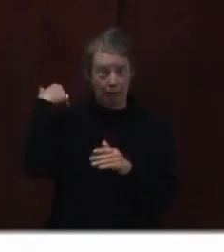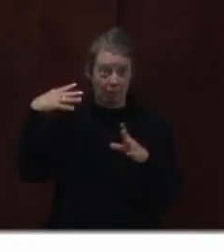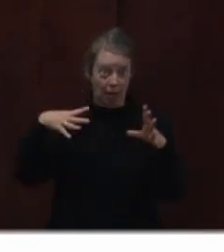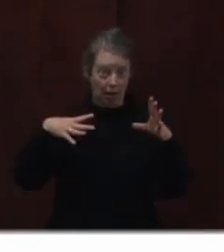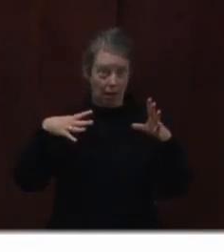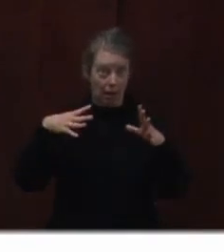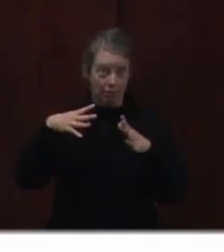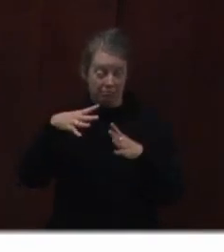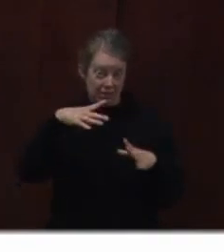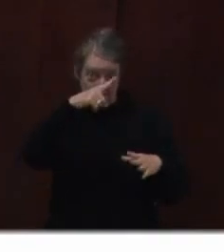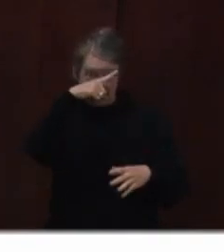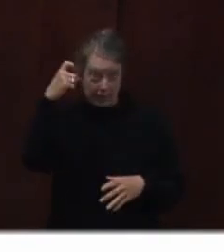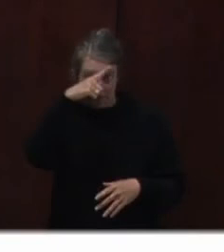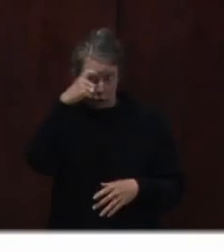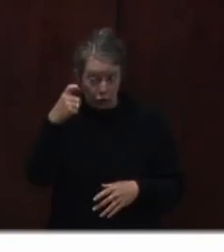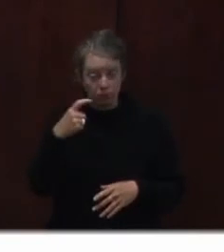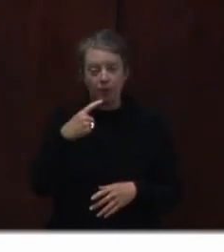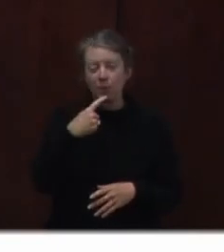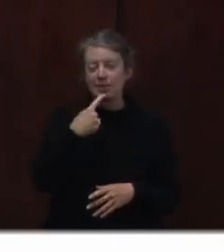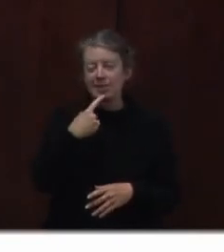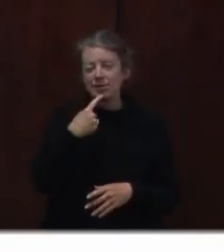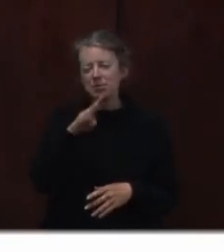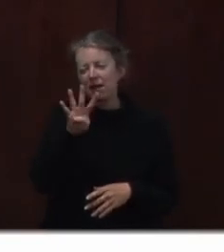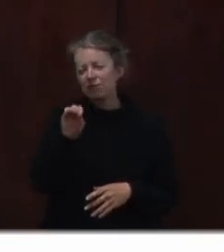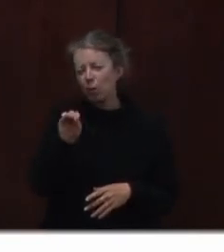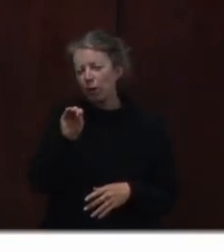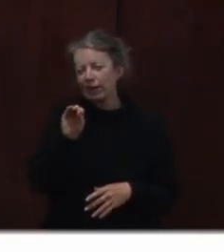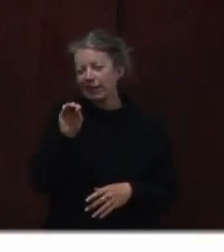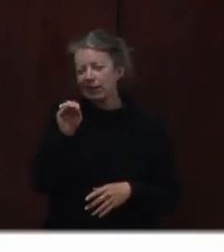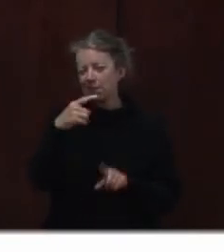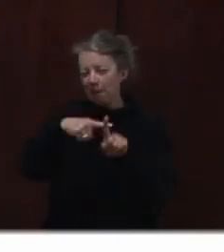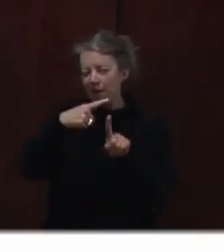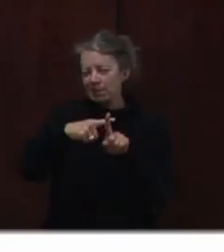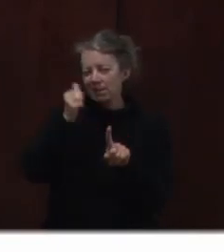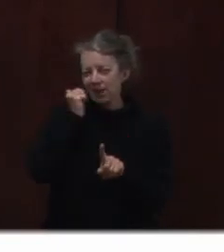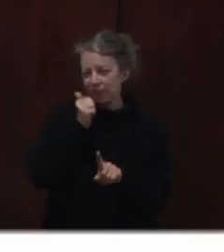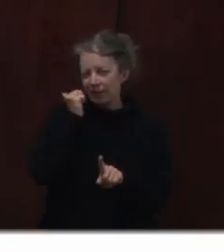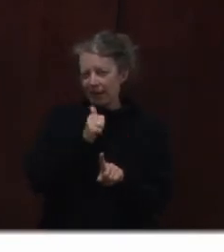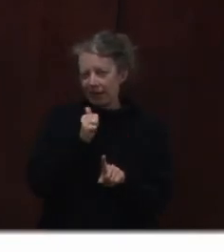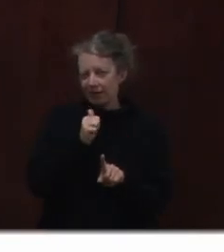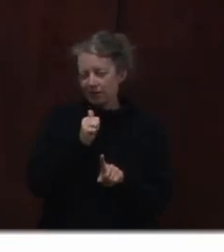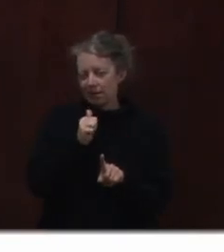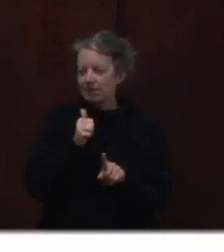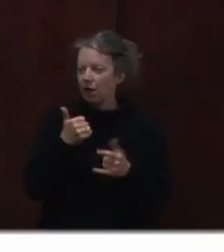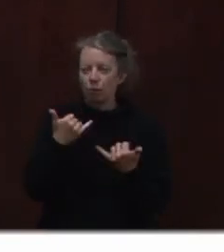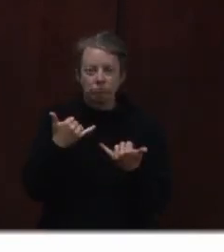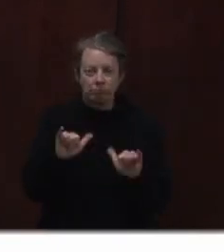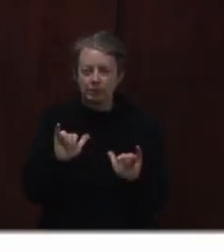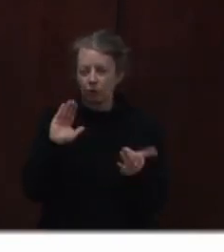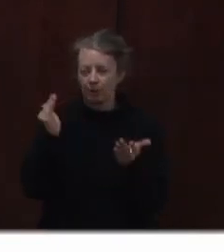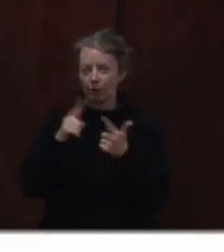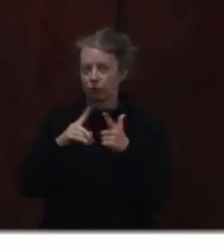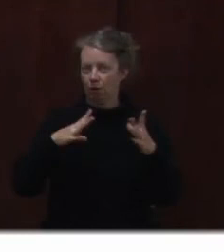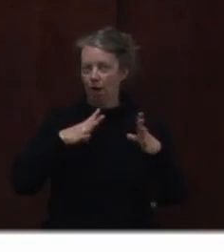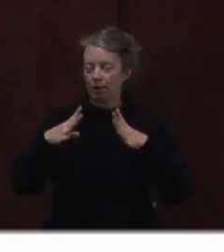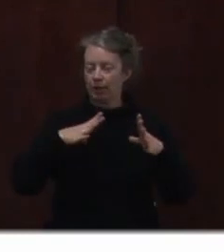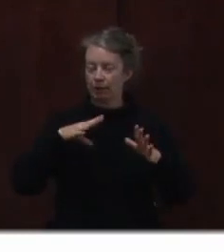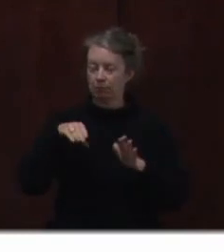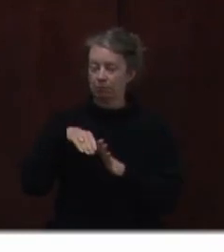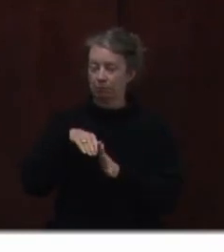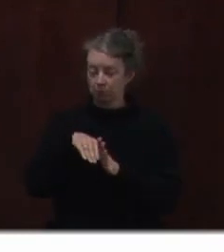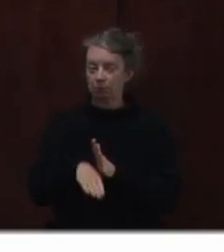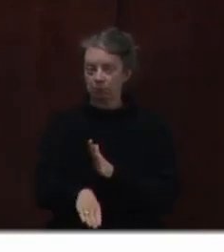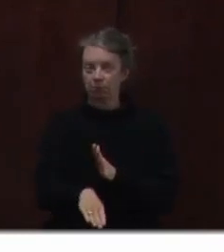surge in the summer, that was 40-something. And so we're still, that is coming down exponentially from what it was at the time